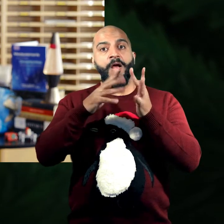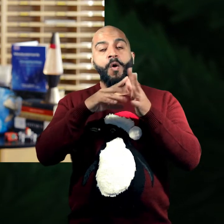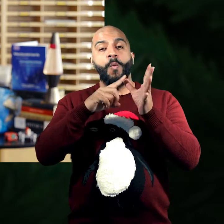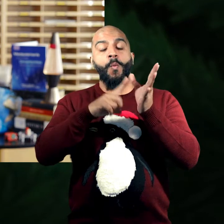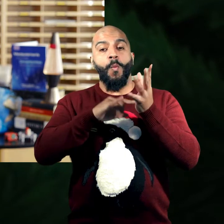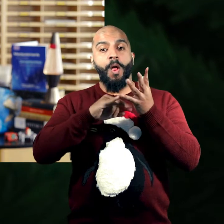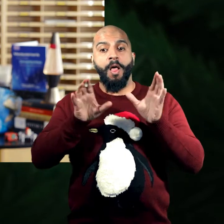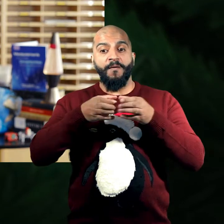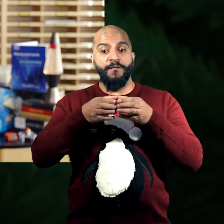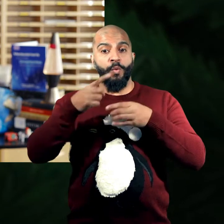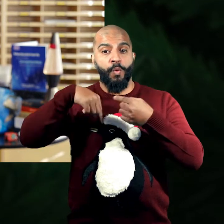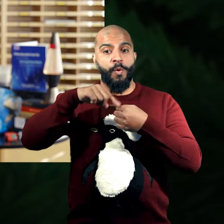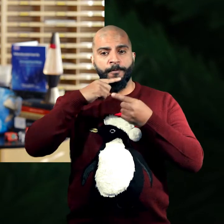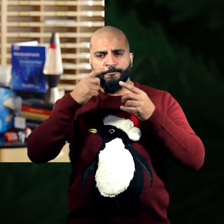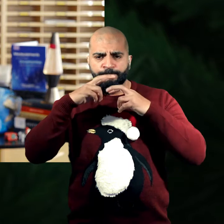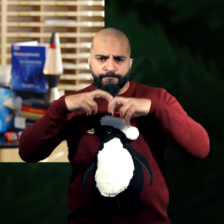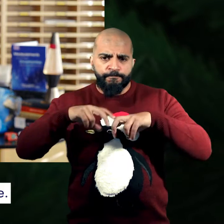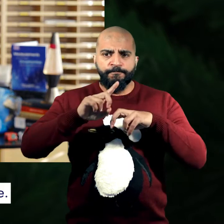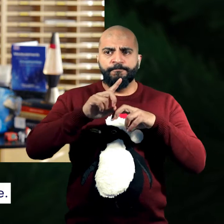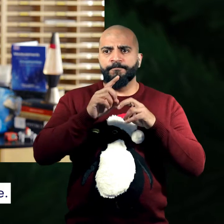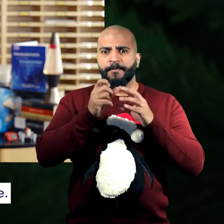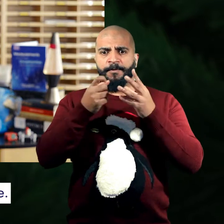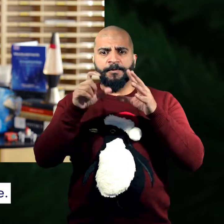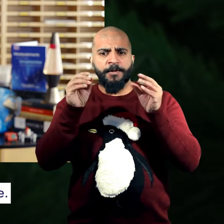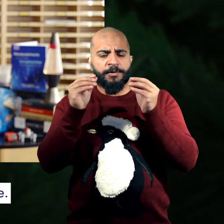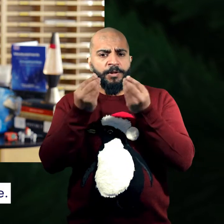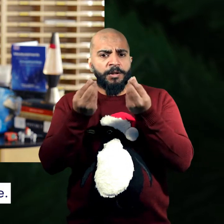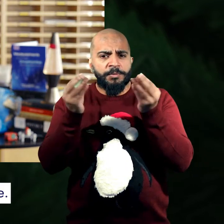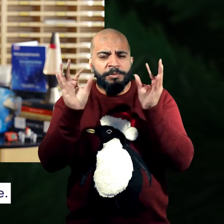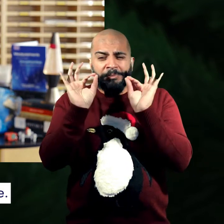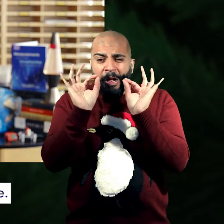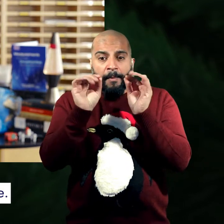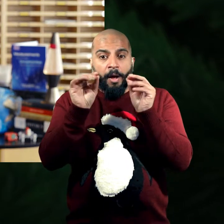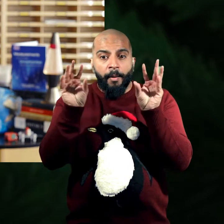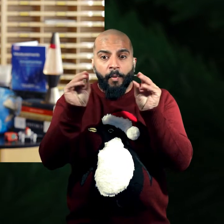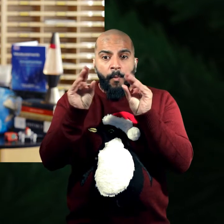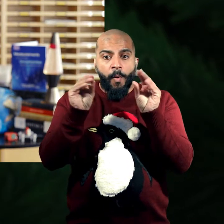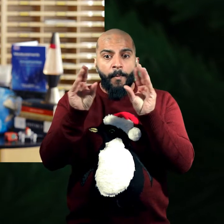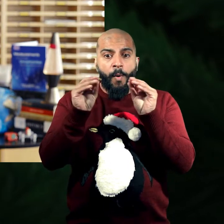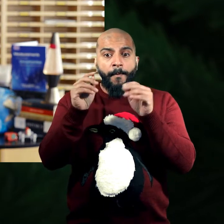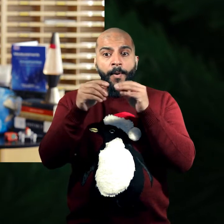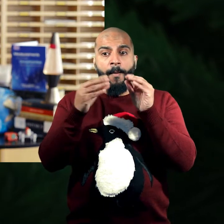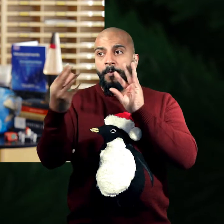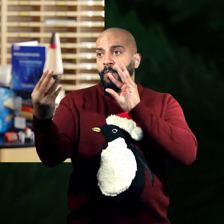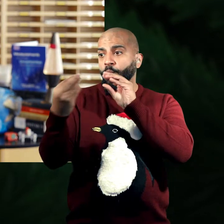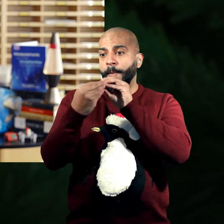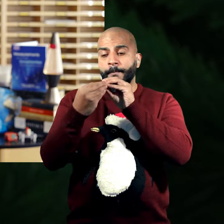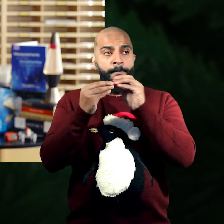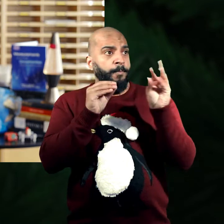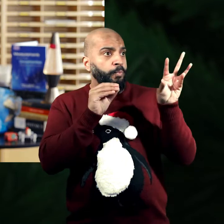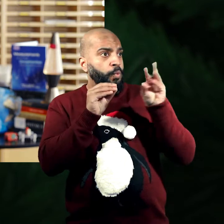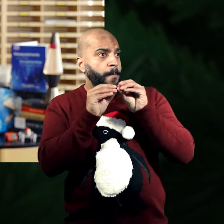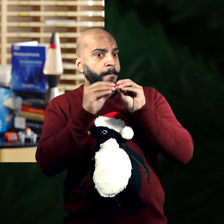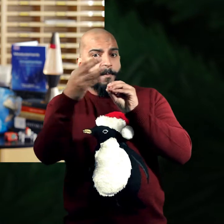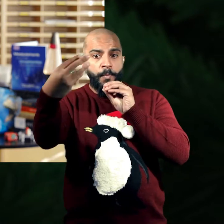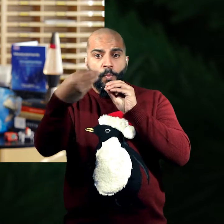forces. Because when the dust is really small, gravity doesn't play a huge part at this stage. The dust actually sticks together